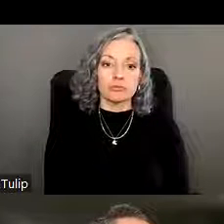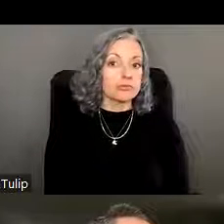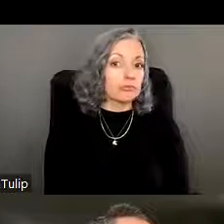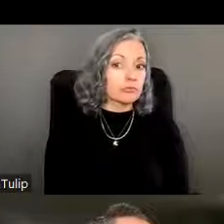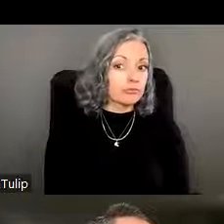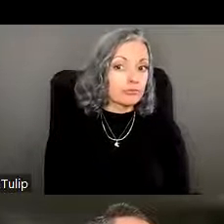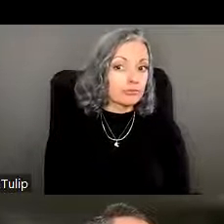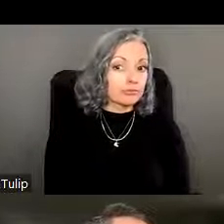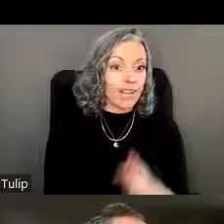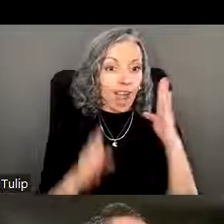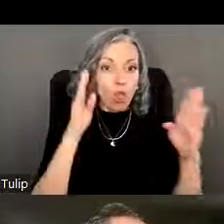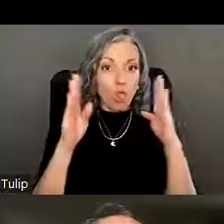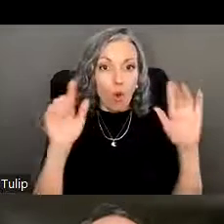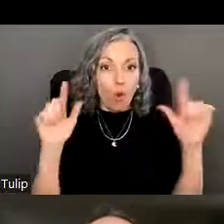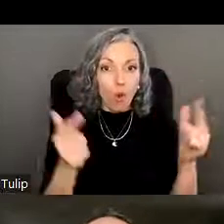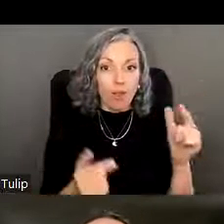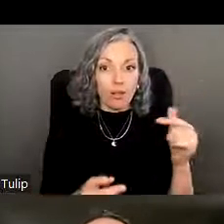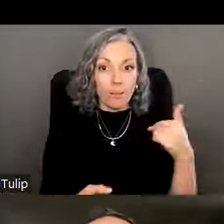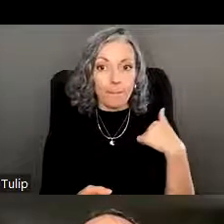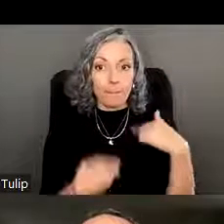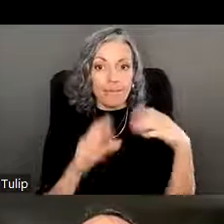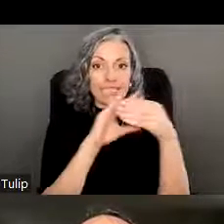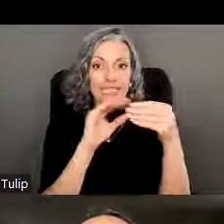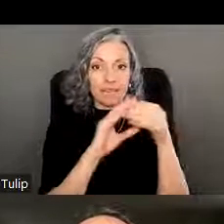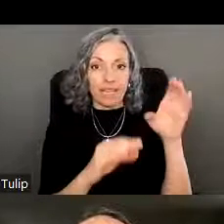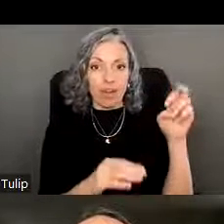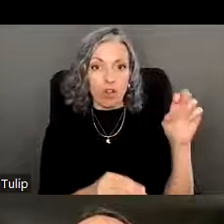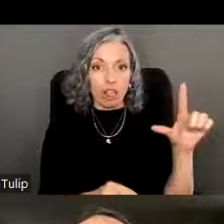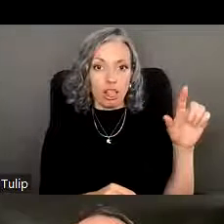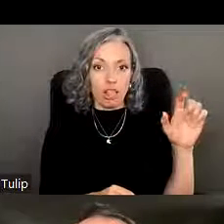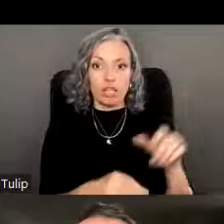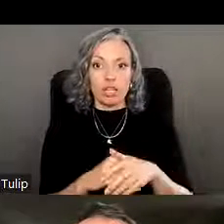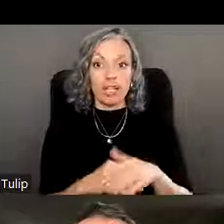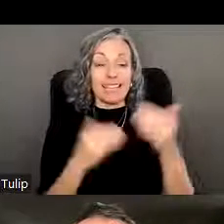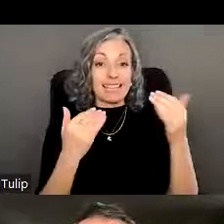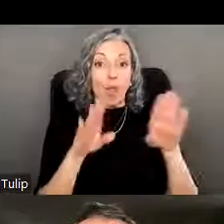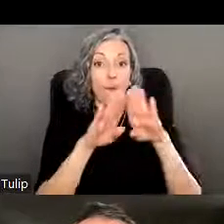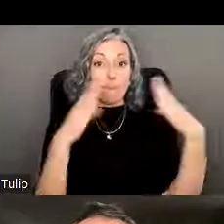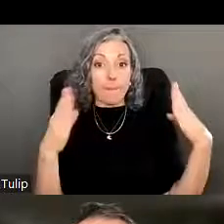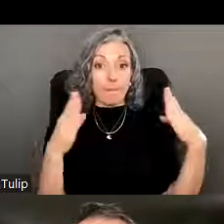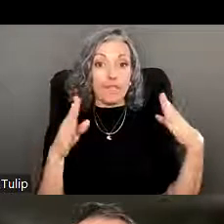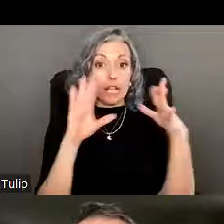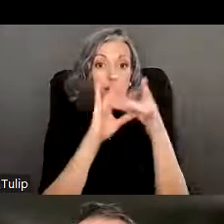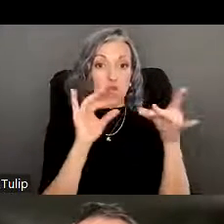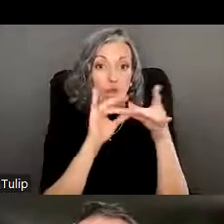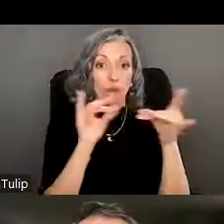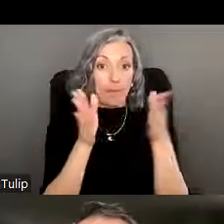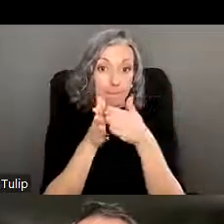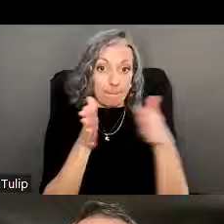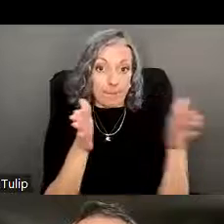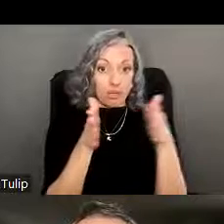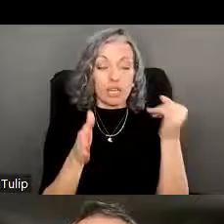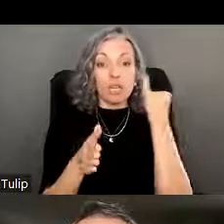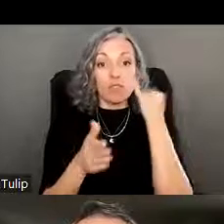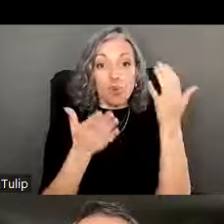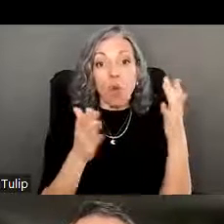Hello, everyone. This is Carol DeAndres. This is our public comment period. If the public would like to make a